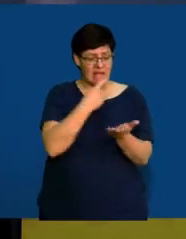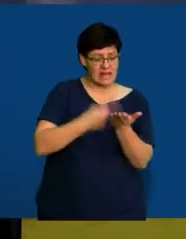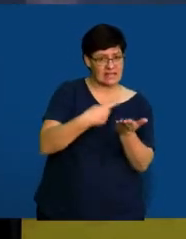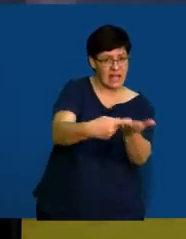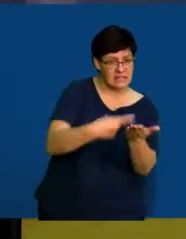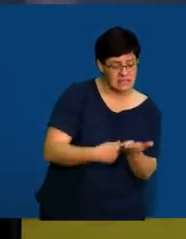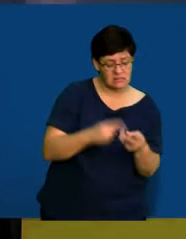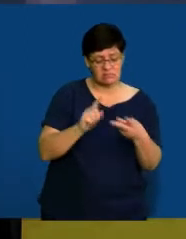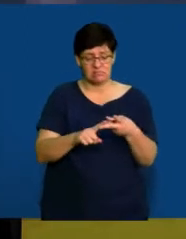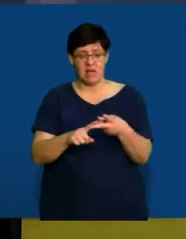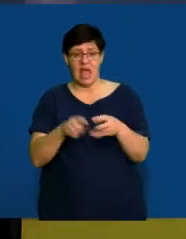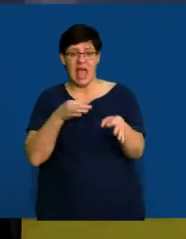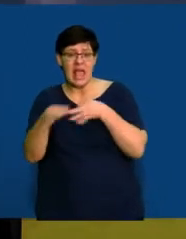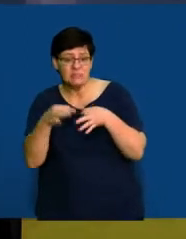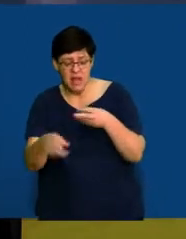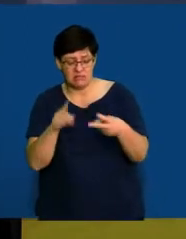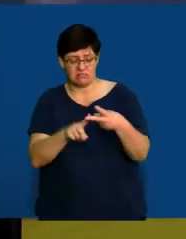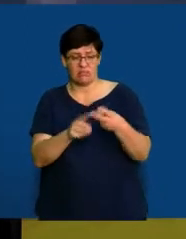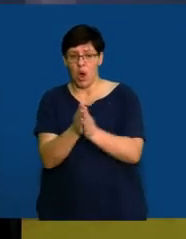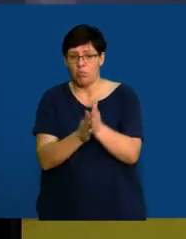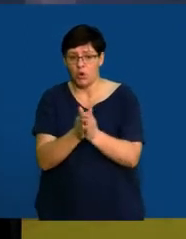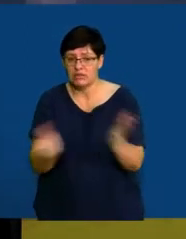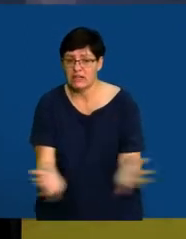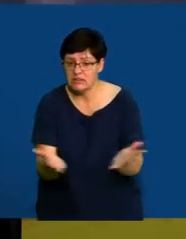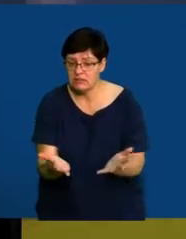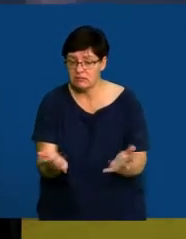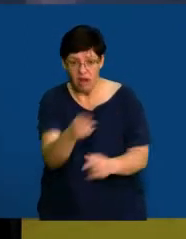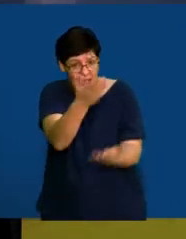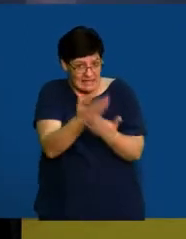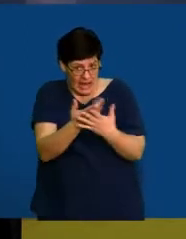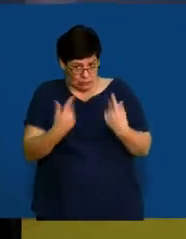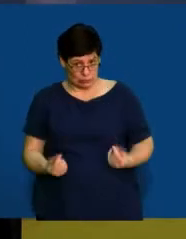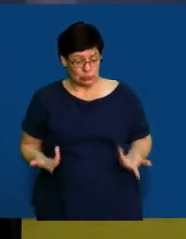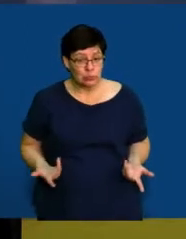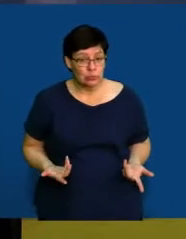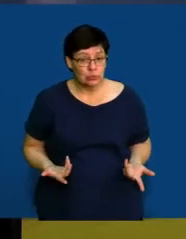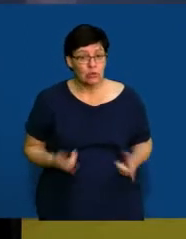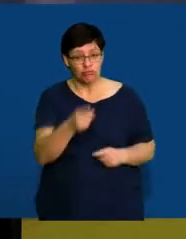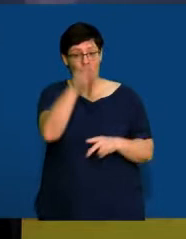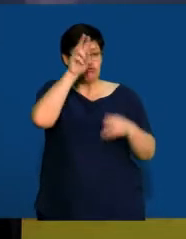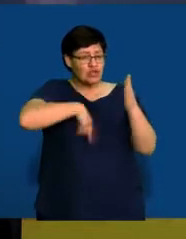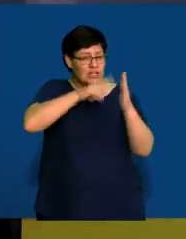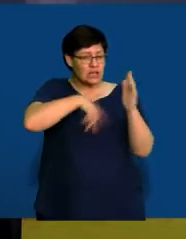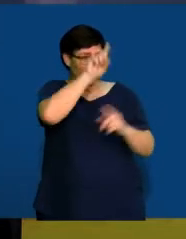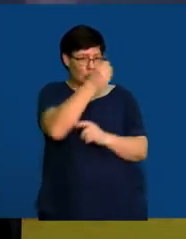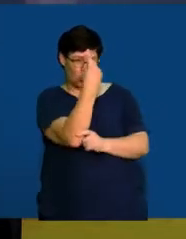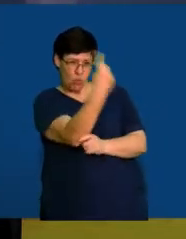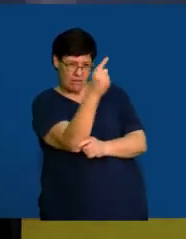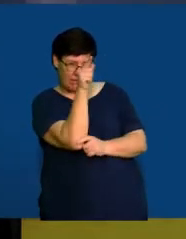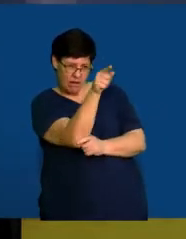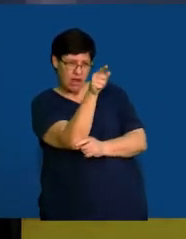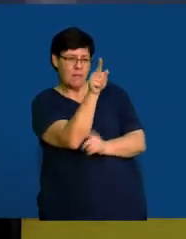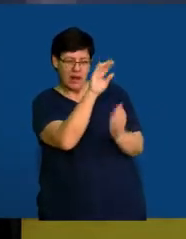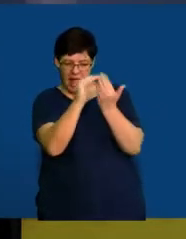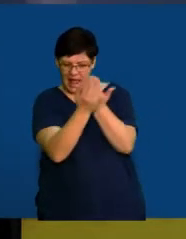explain, motivate? Are you able to? So I'm reading question 1. I'm referring to the